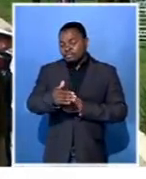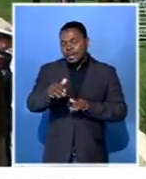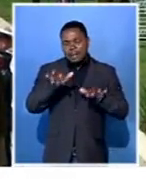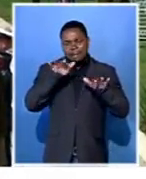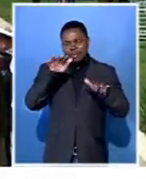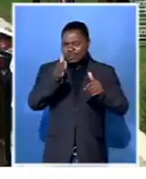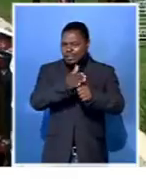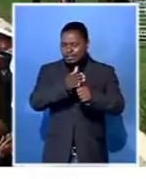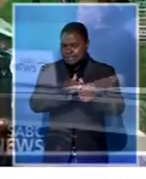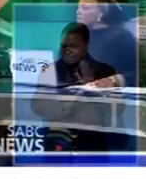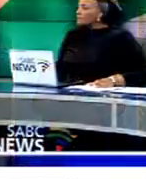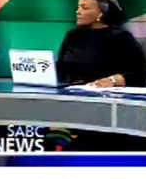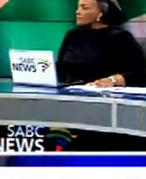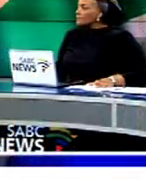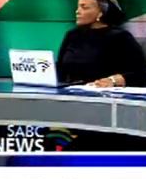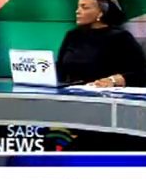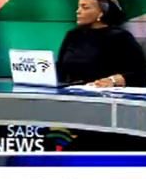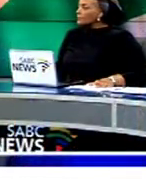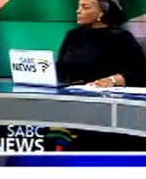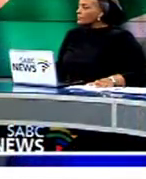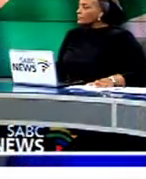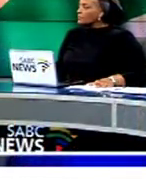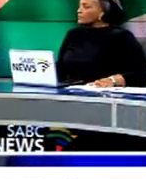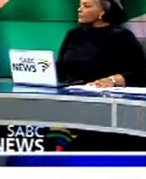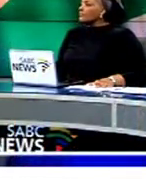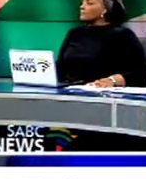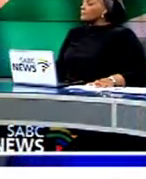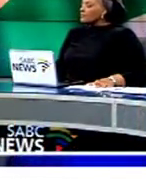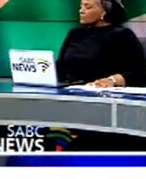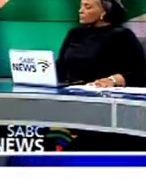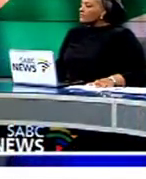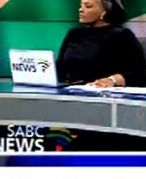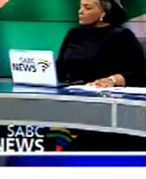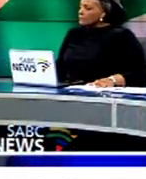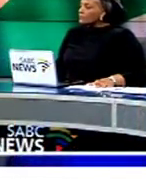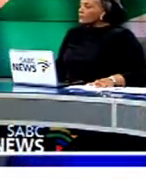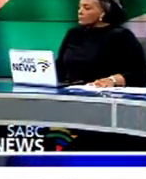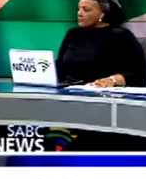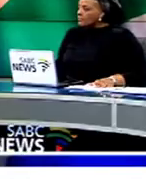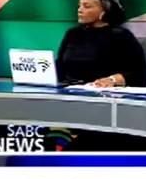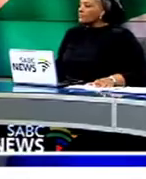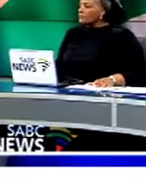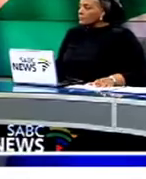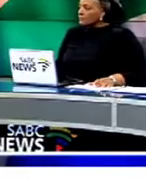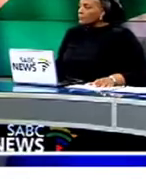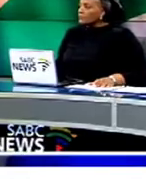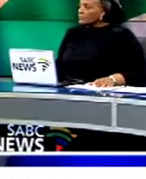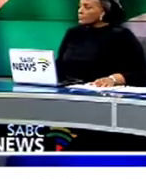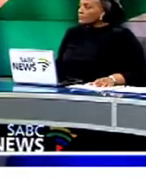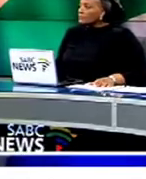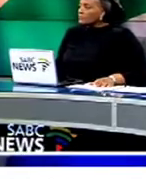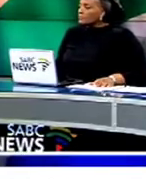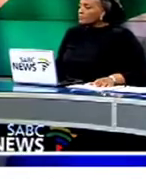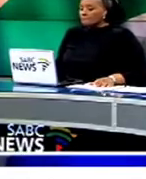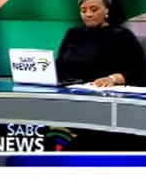first, said the president. Absolutely. You know, that Batubile principle, Desiree, seems to be the driving force that was,